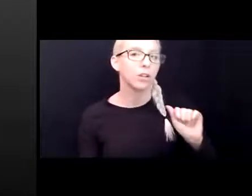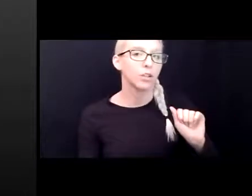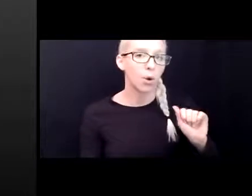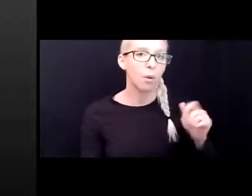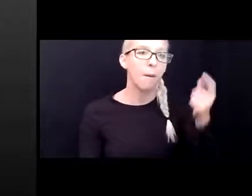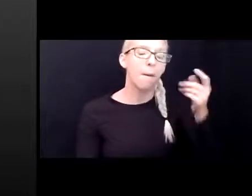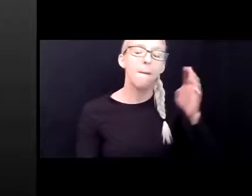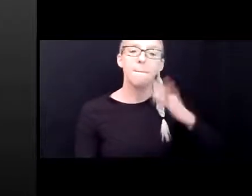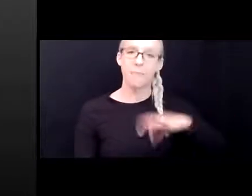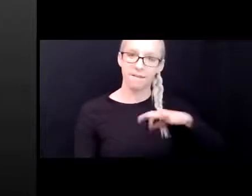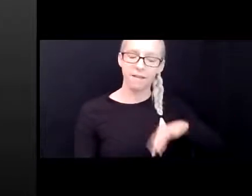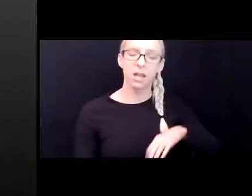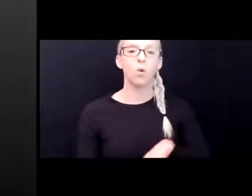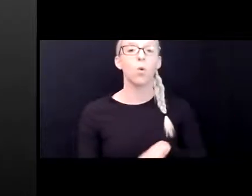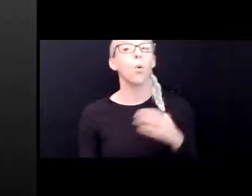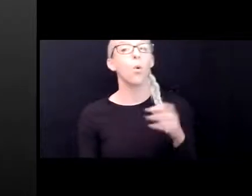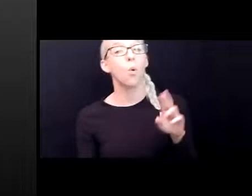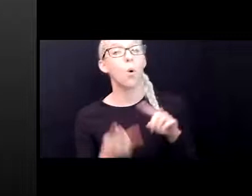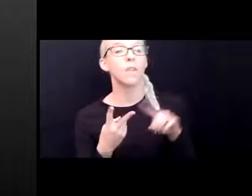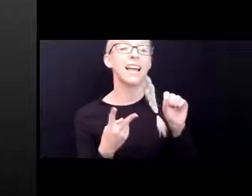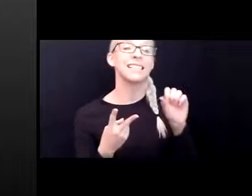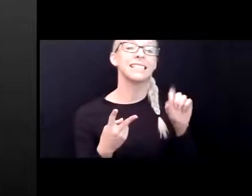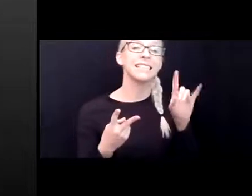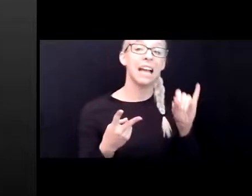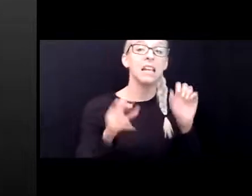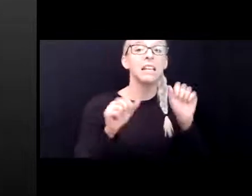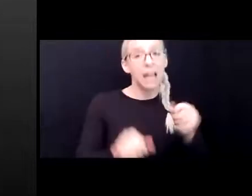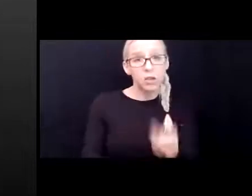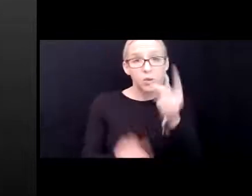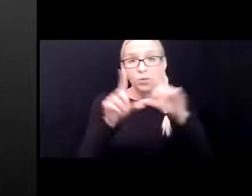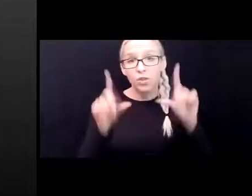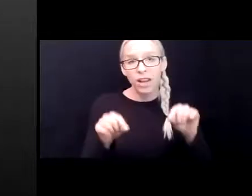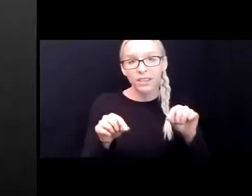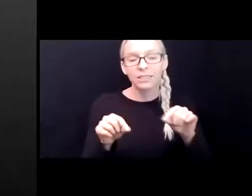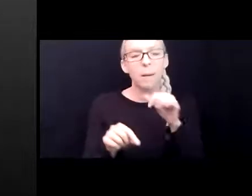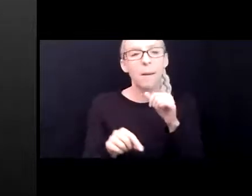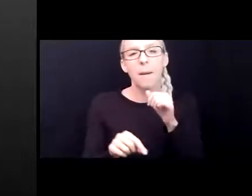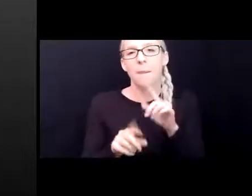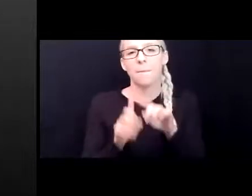SSDI program, they may get two checks, but they won't combine to more than the